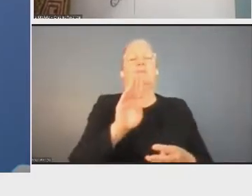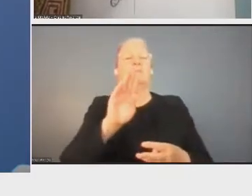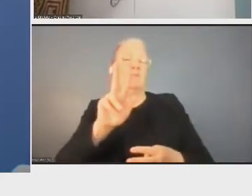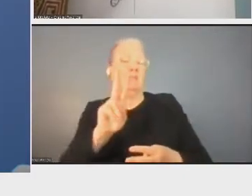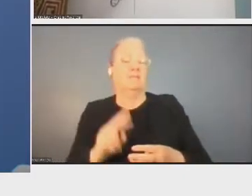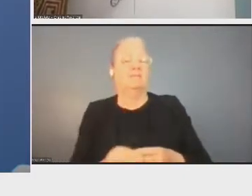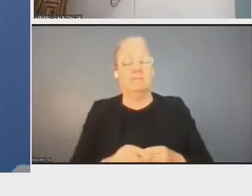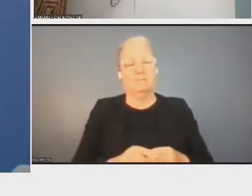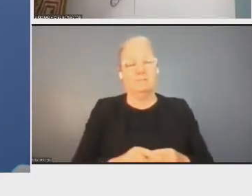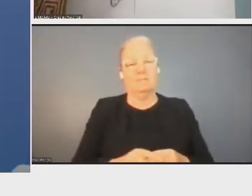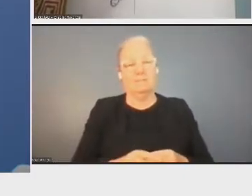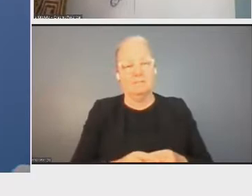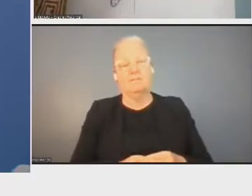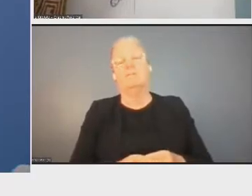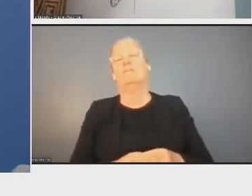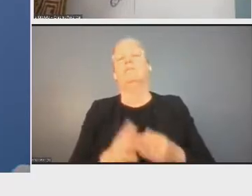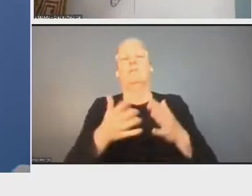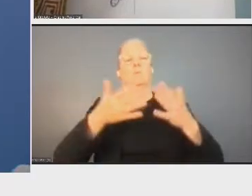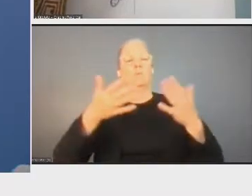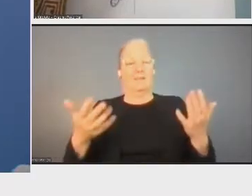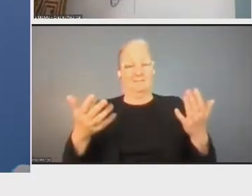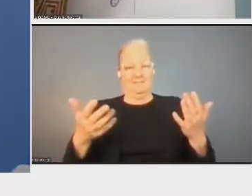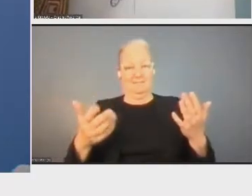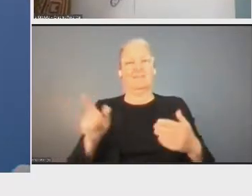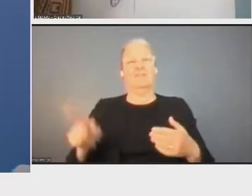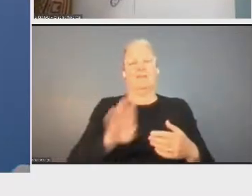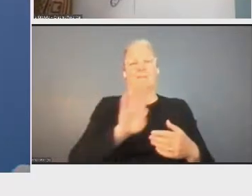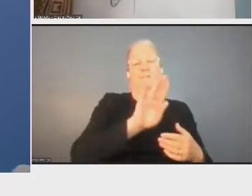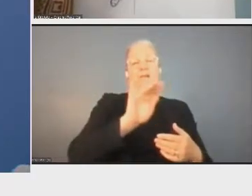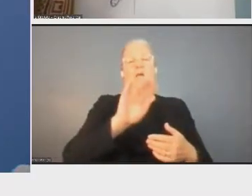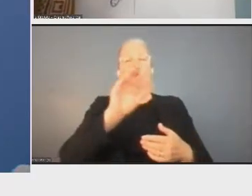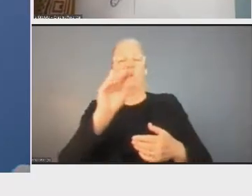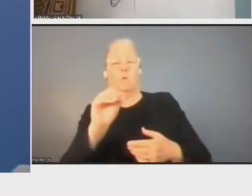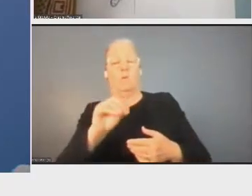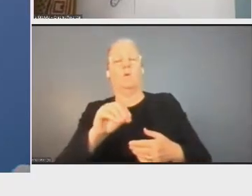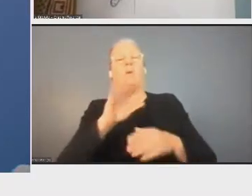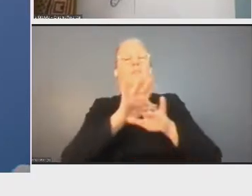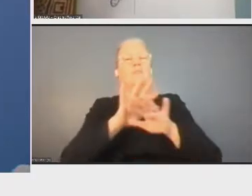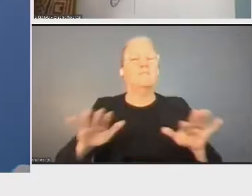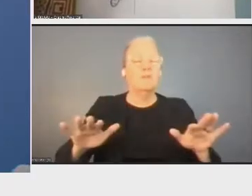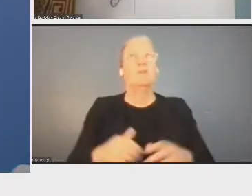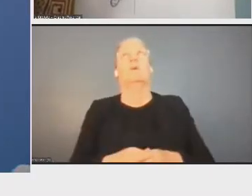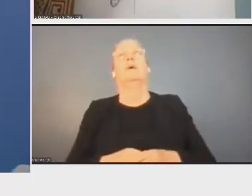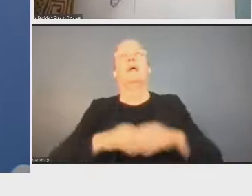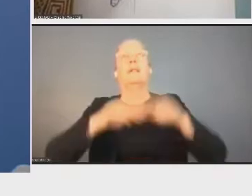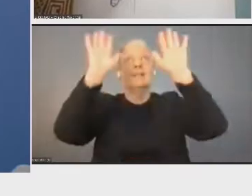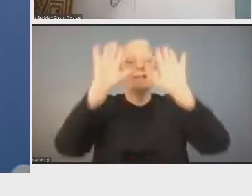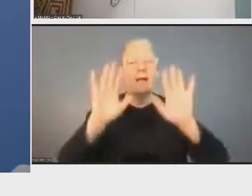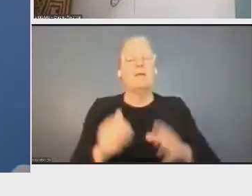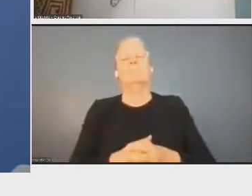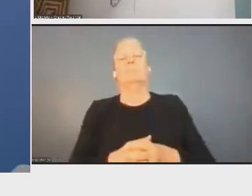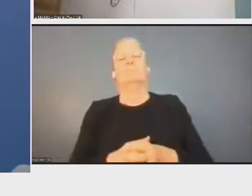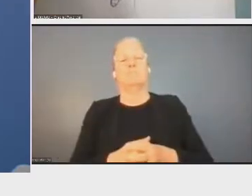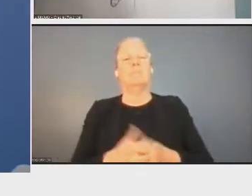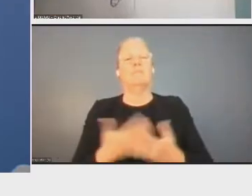Signs of impact of the combined biodiversity, climate, and pollution crises for peoples around